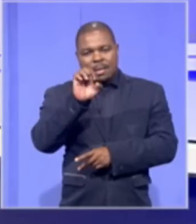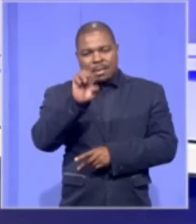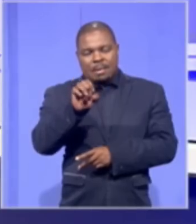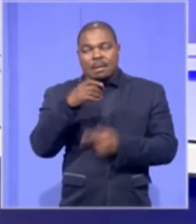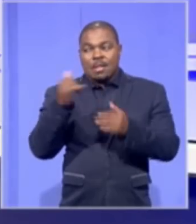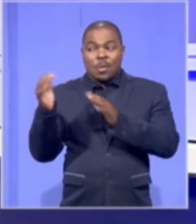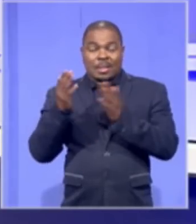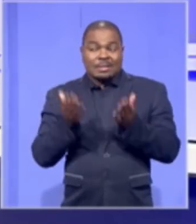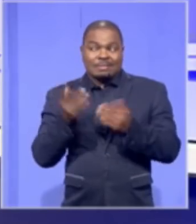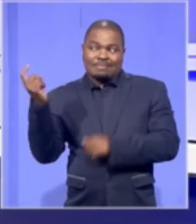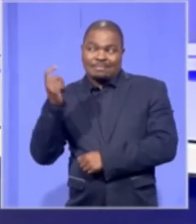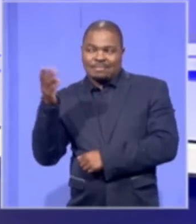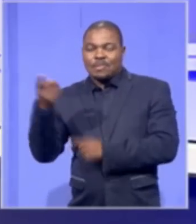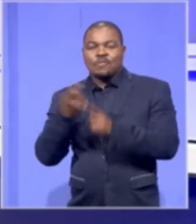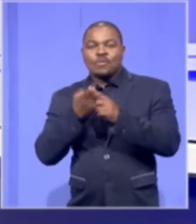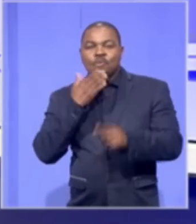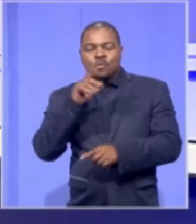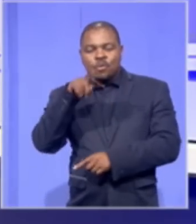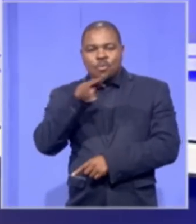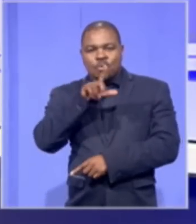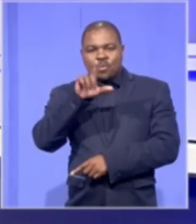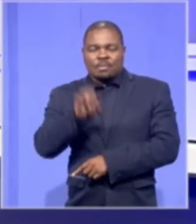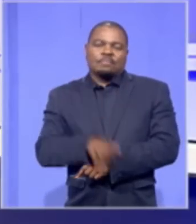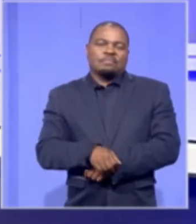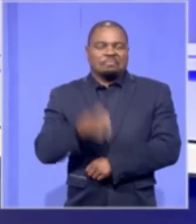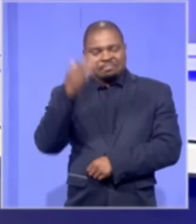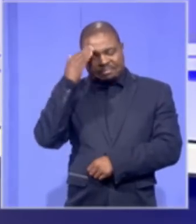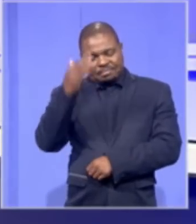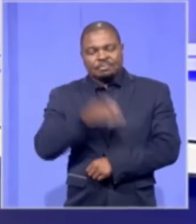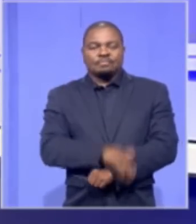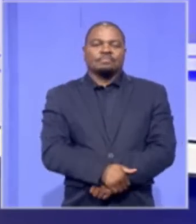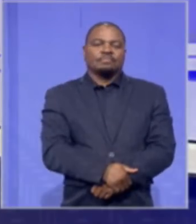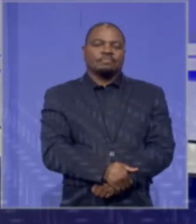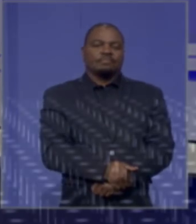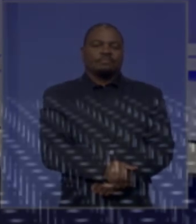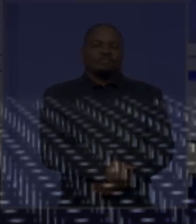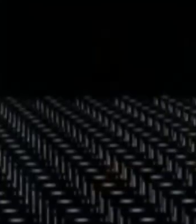ya maemo a boso ka Pule Rakgwathe Thobela.